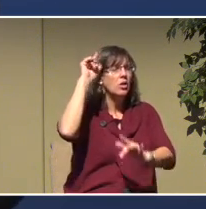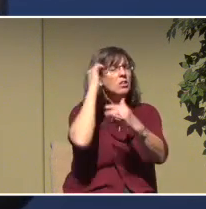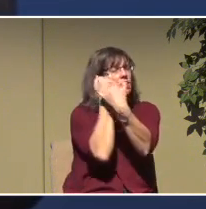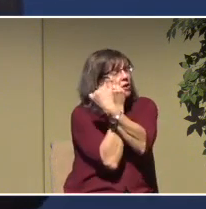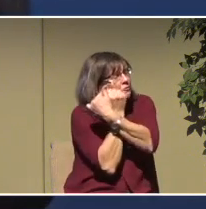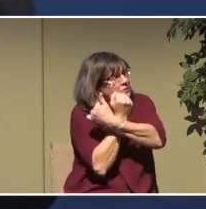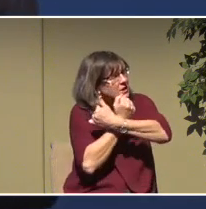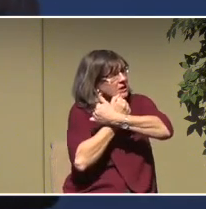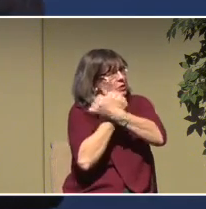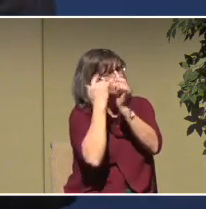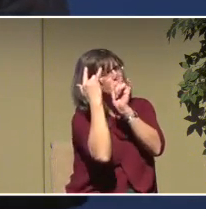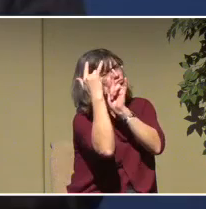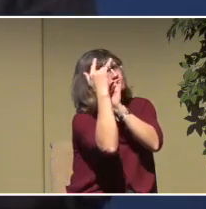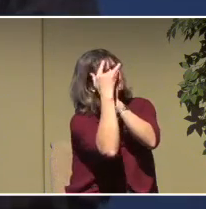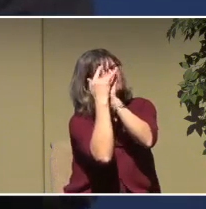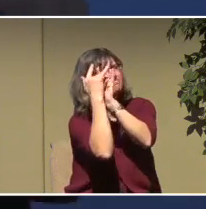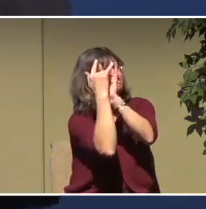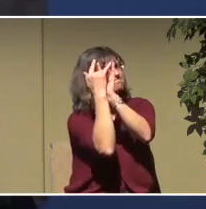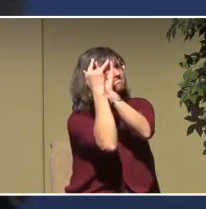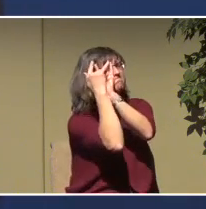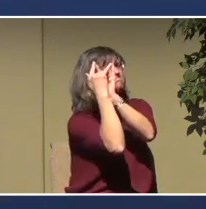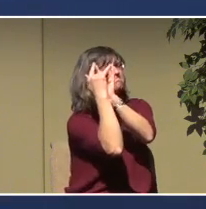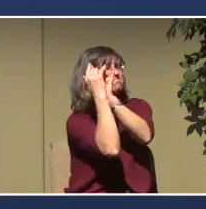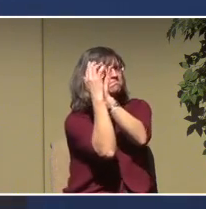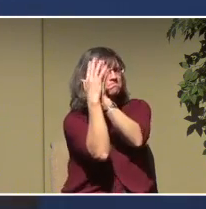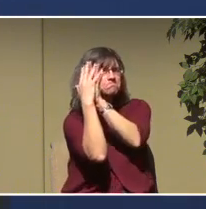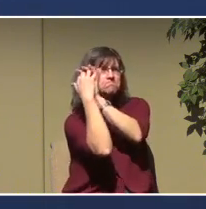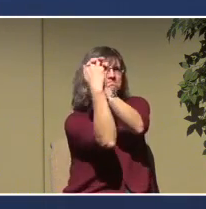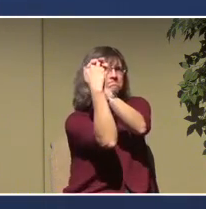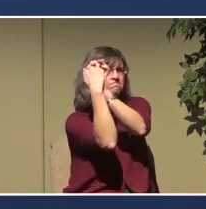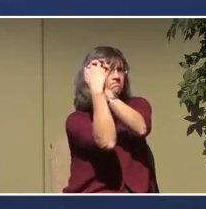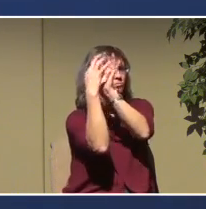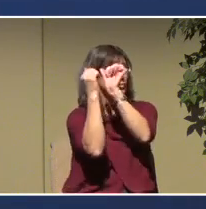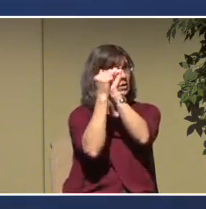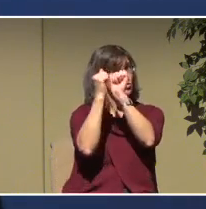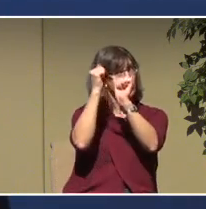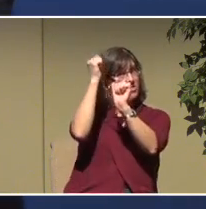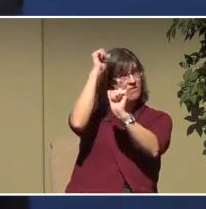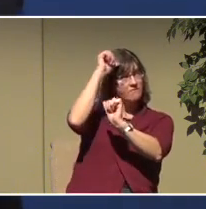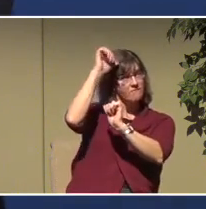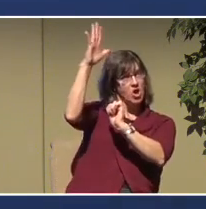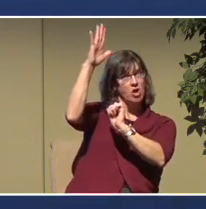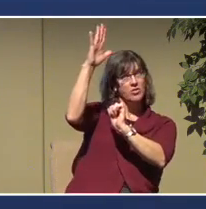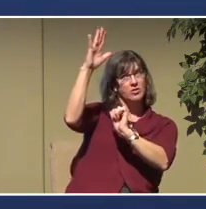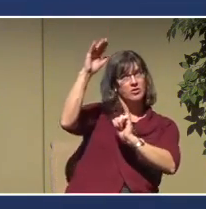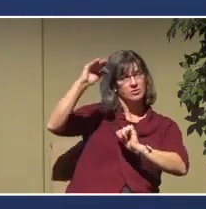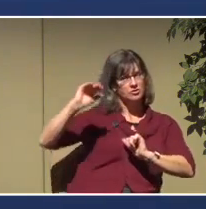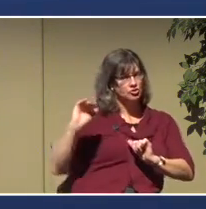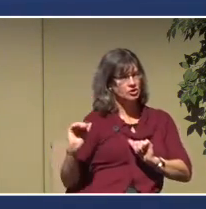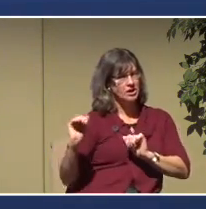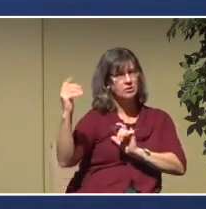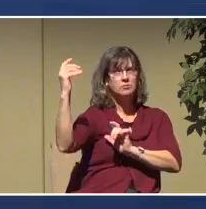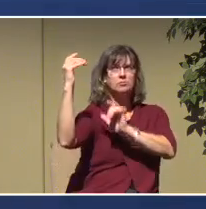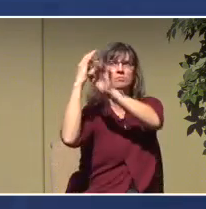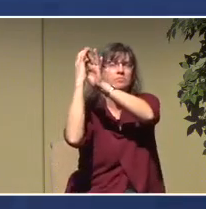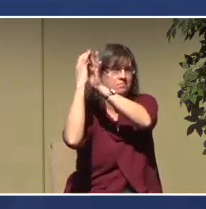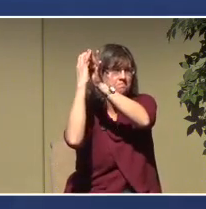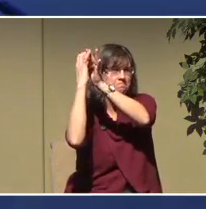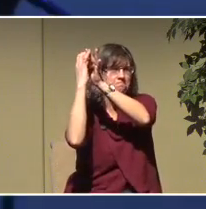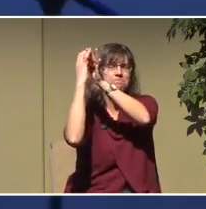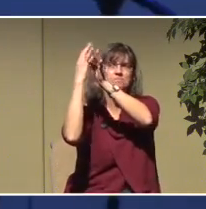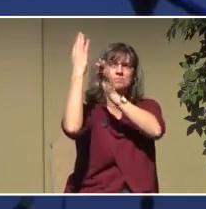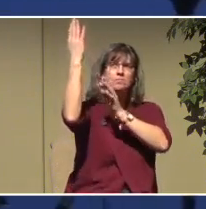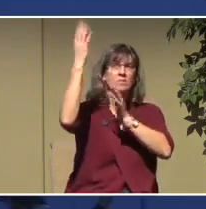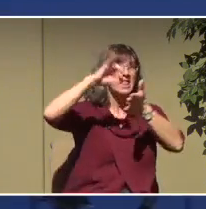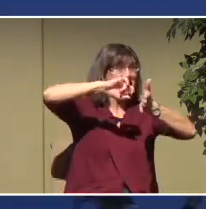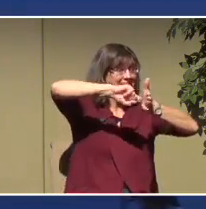It's intimate. And that's how he wants us to pray. And what we see here is what we've talked about in the other services. The